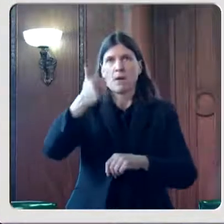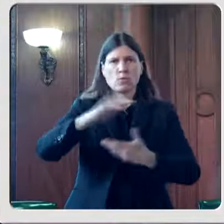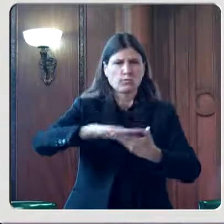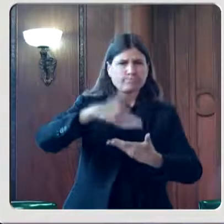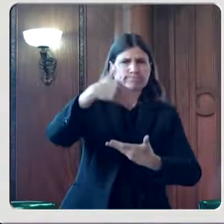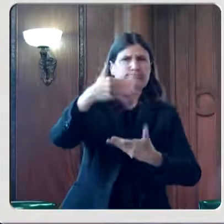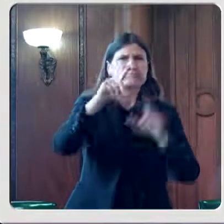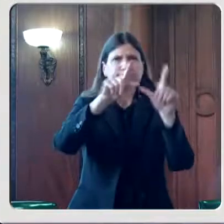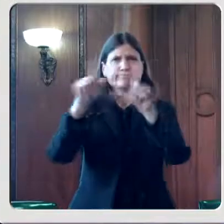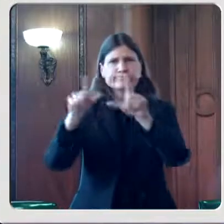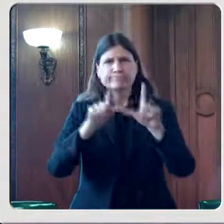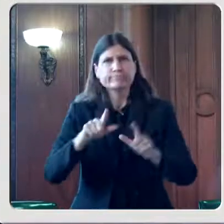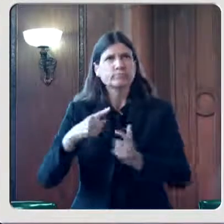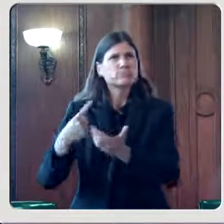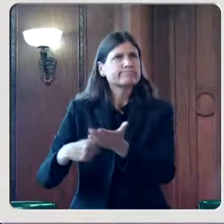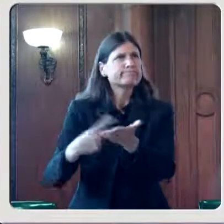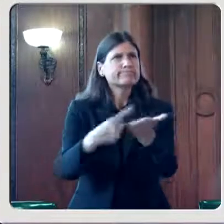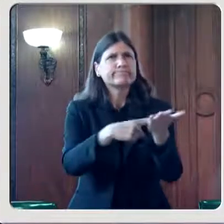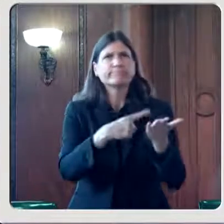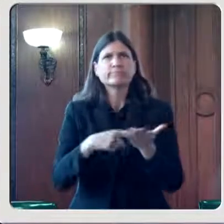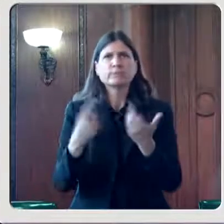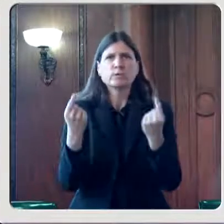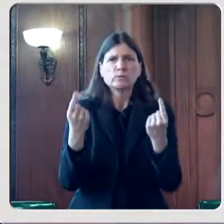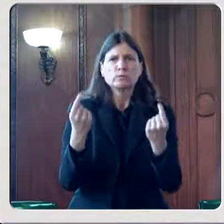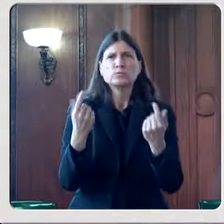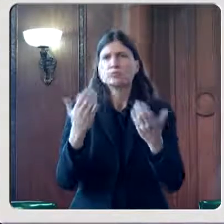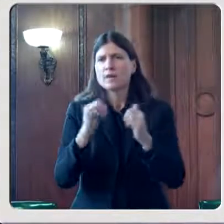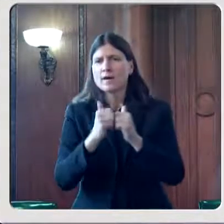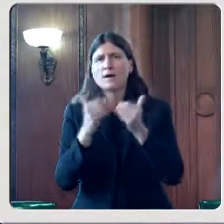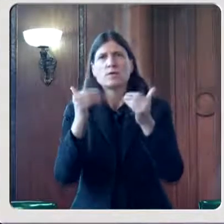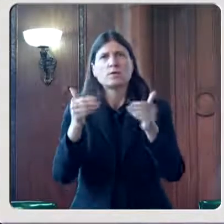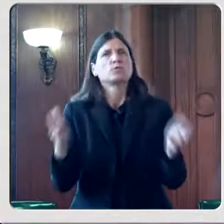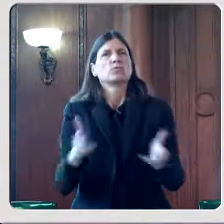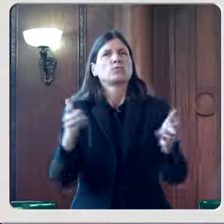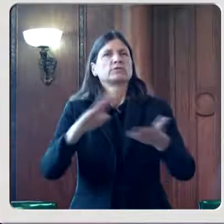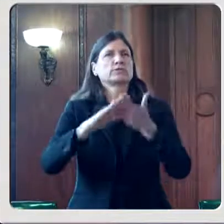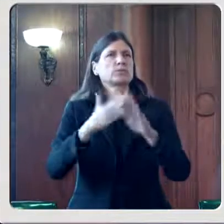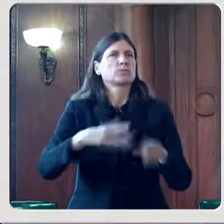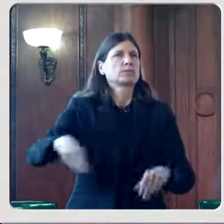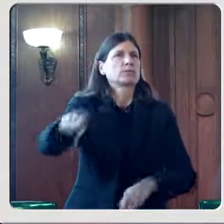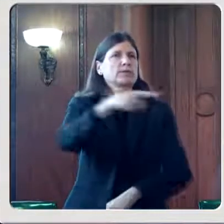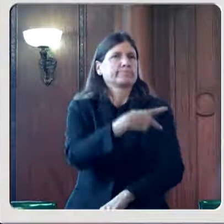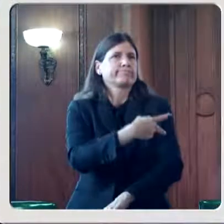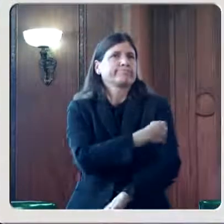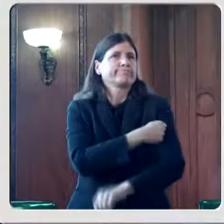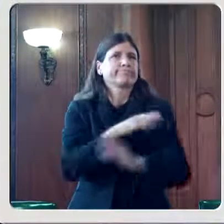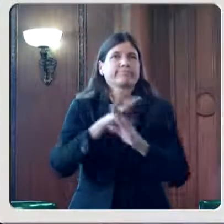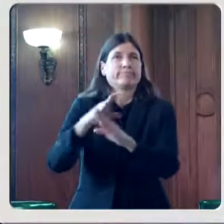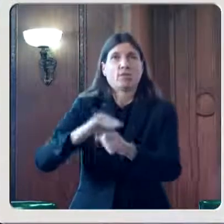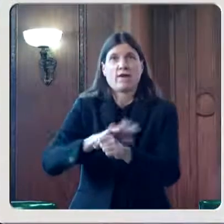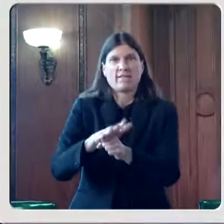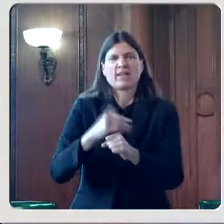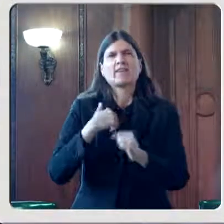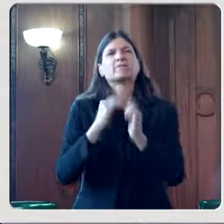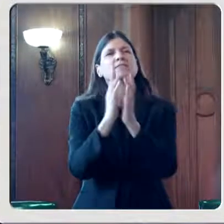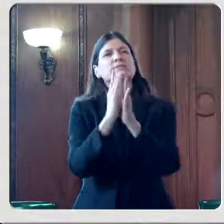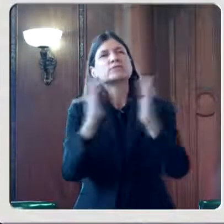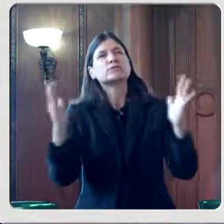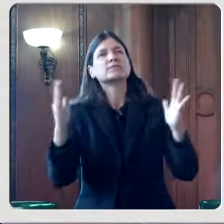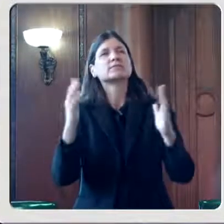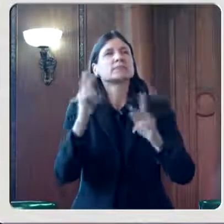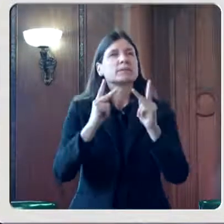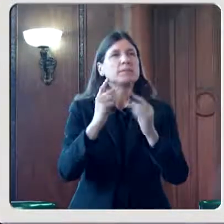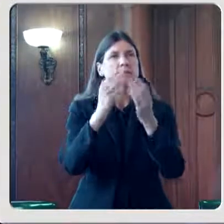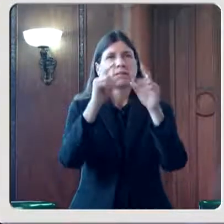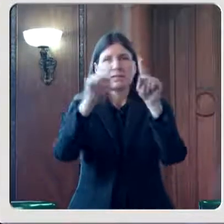of individuals we put together, which is going to be very helpful in dispelling misinformation and getting